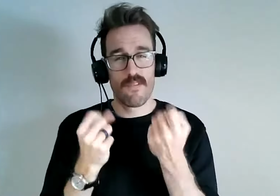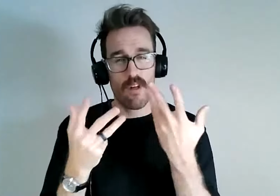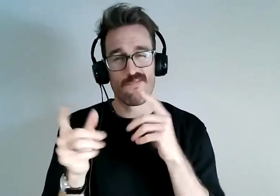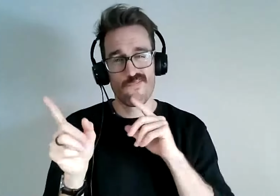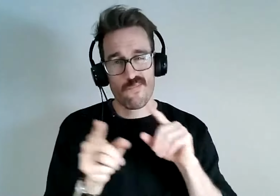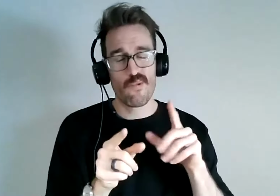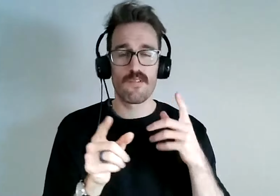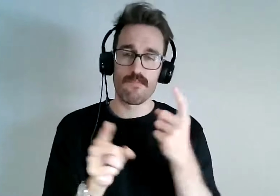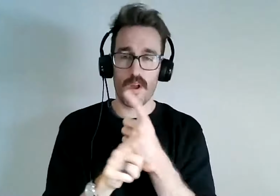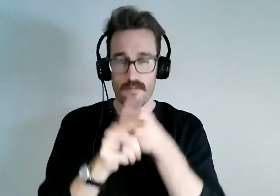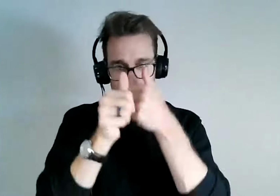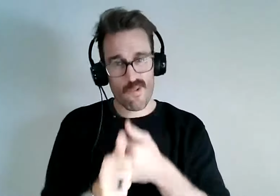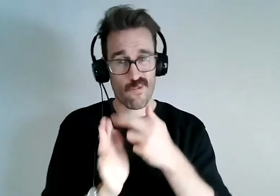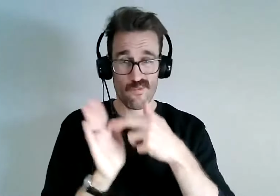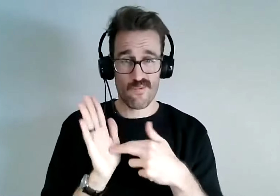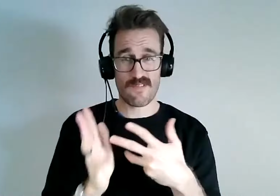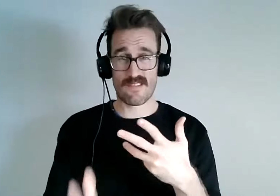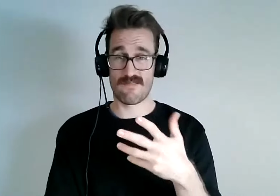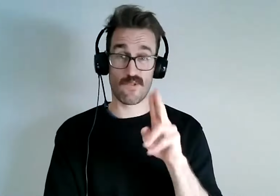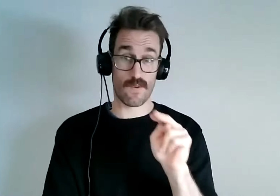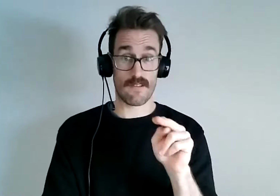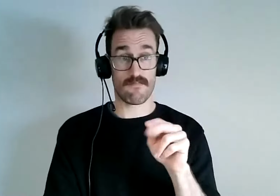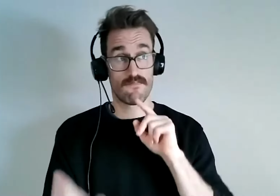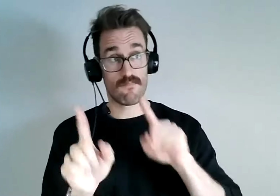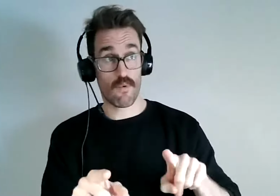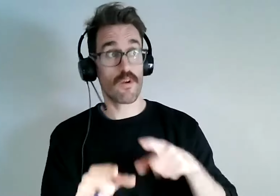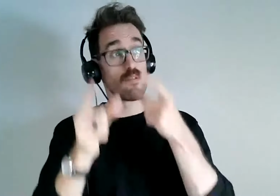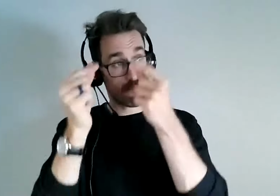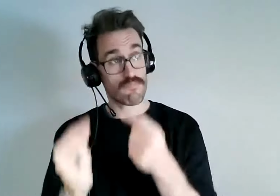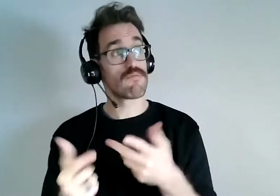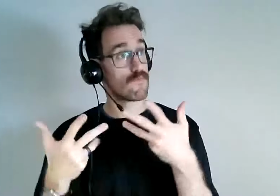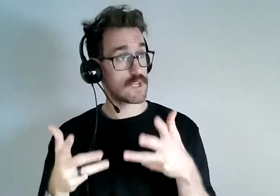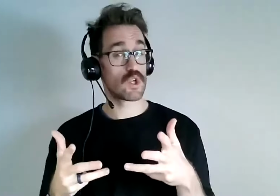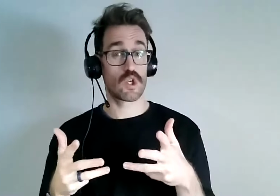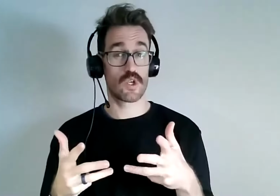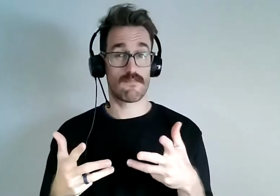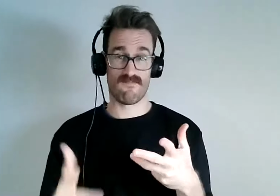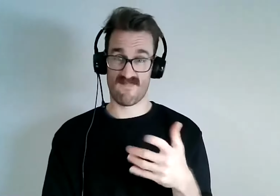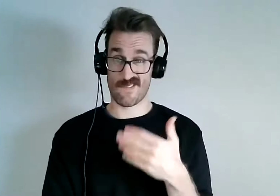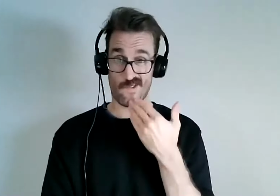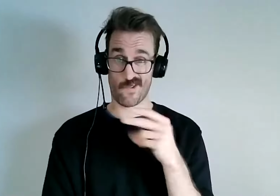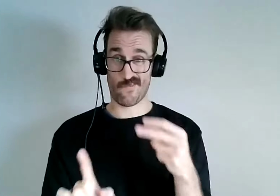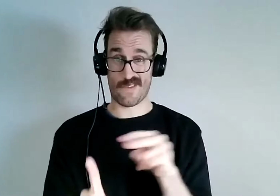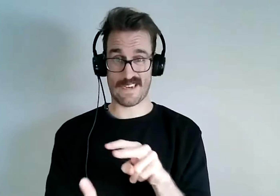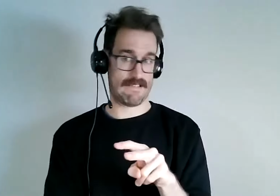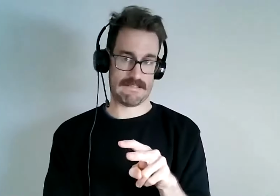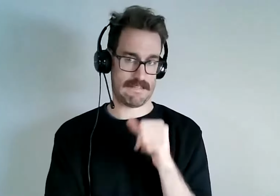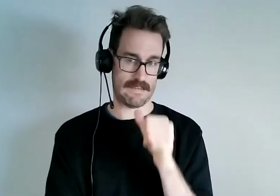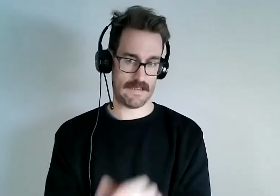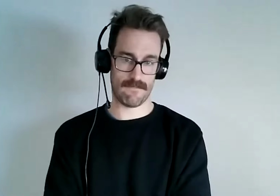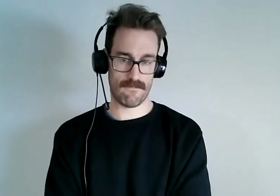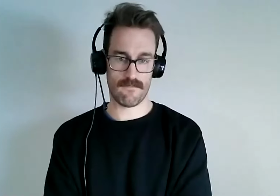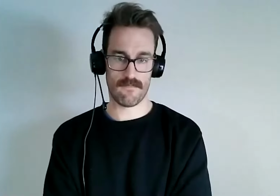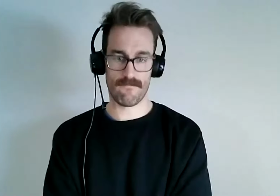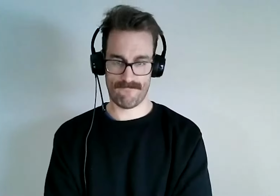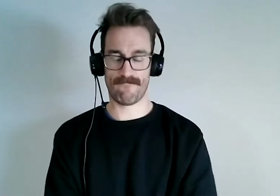report to the UN. But I don't think that for us, it's a very good point of view to defend.